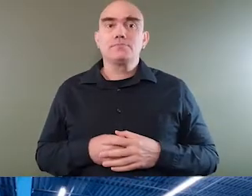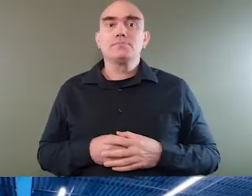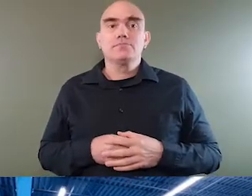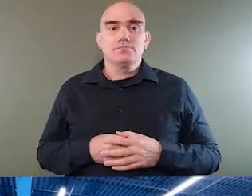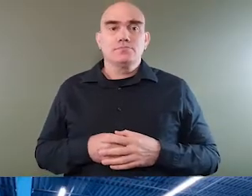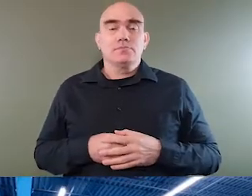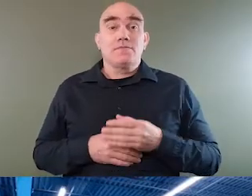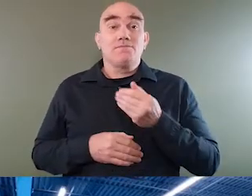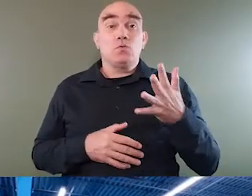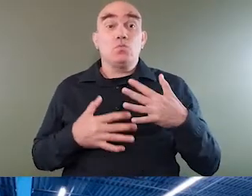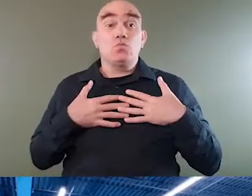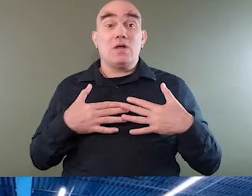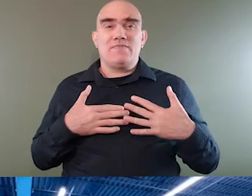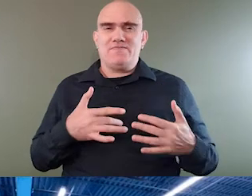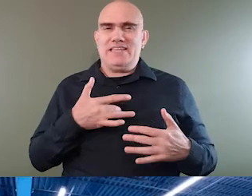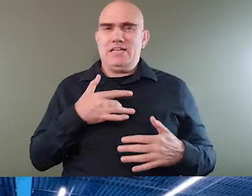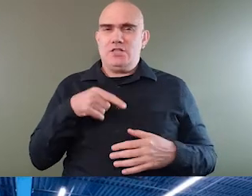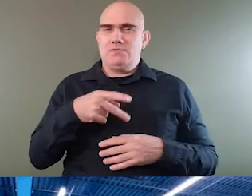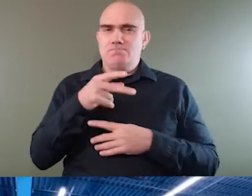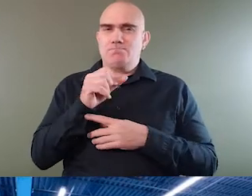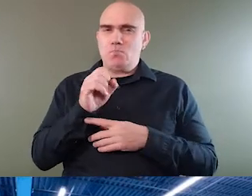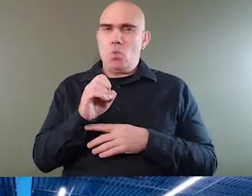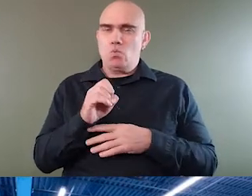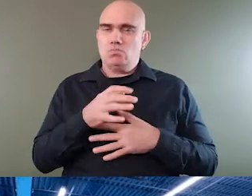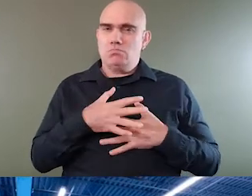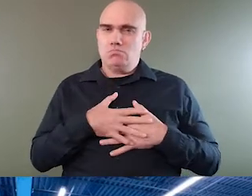Take a few breaths feeling this posture.